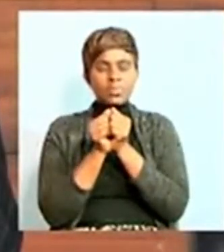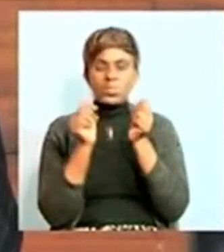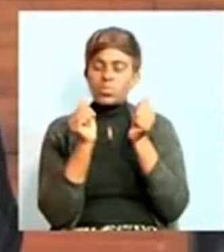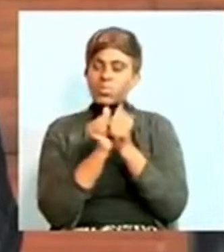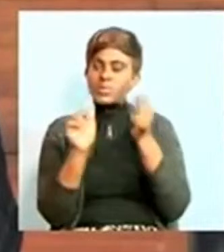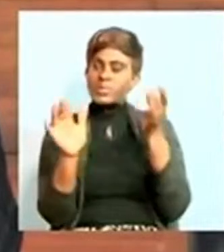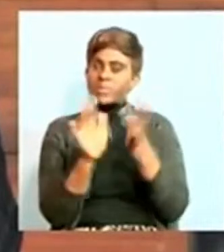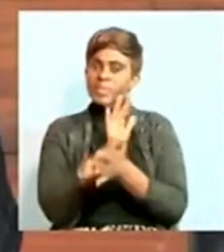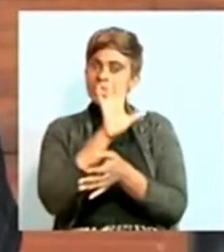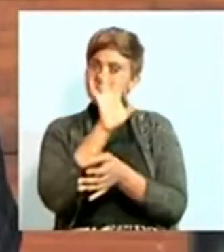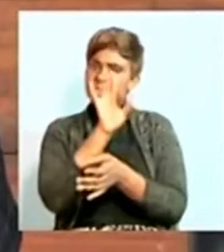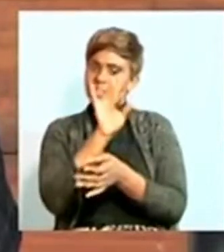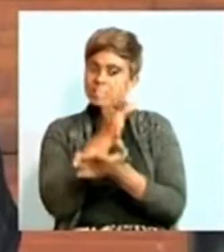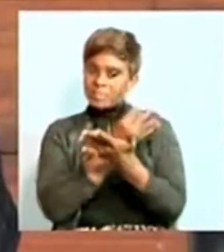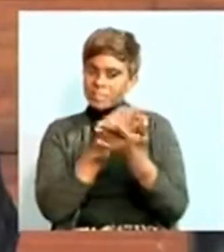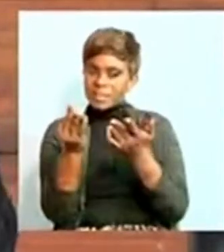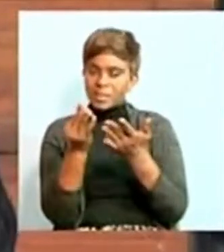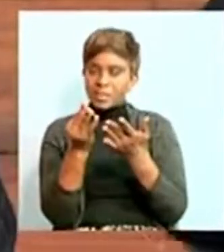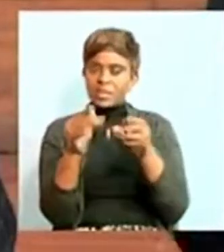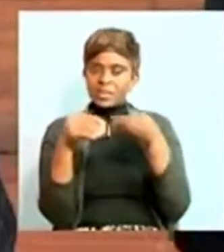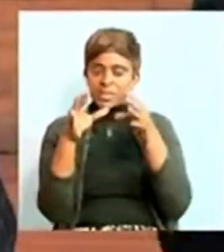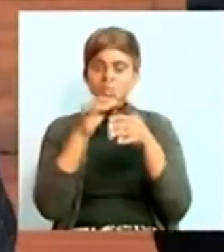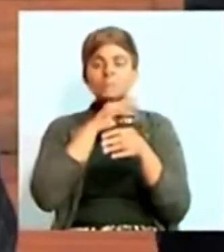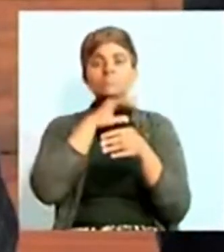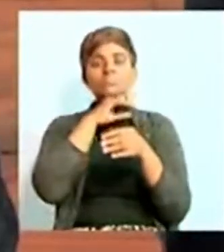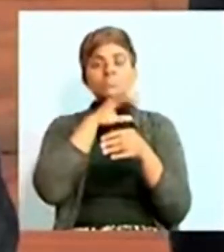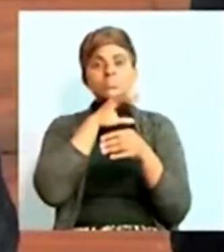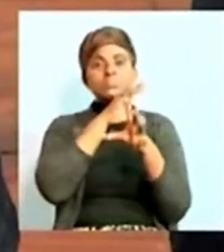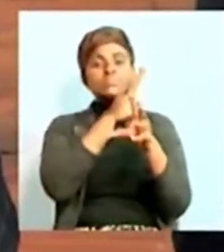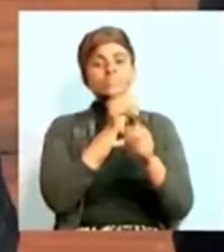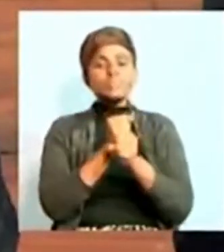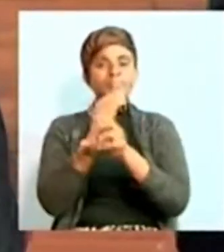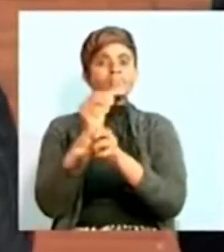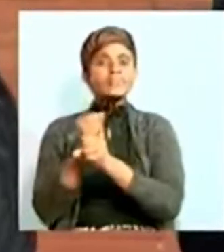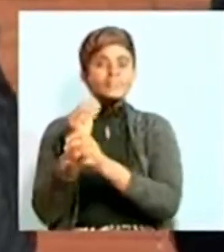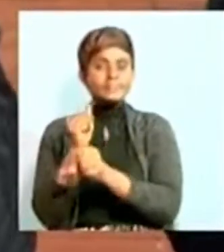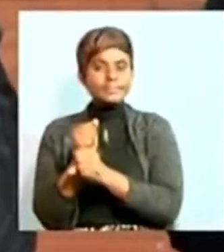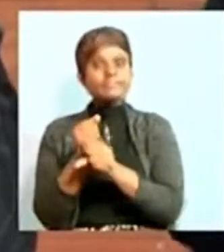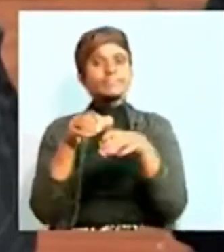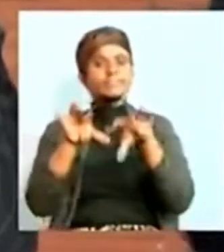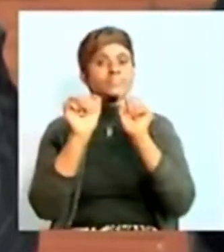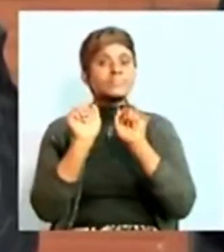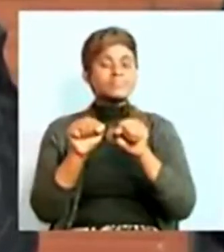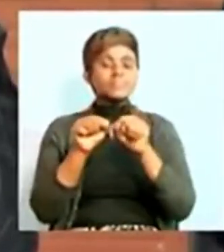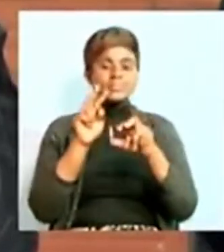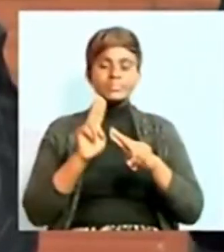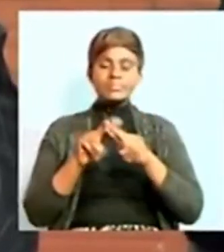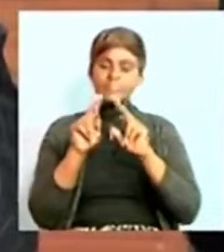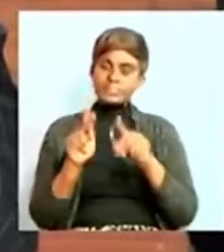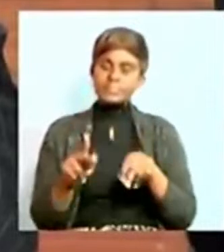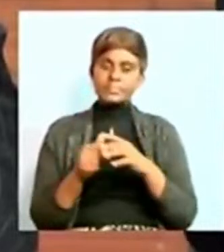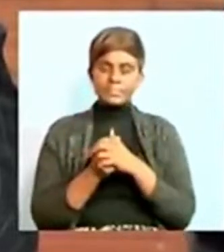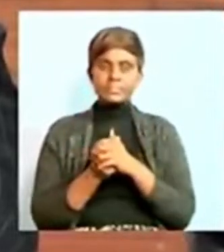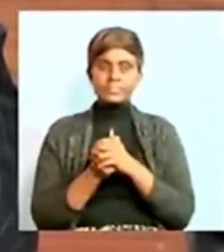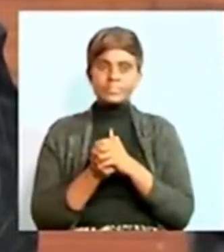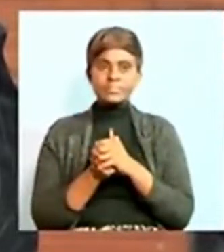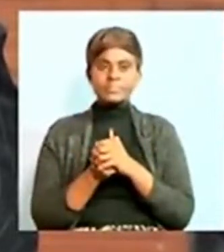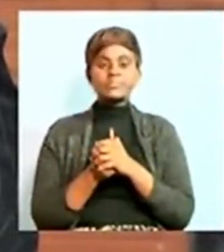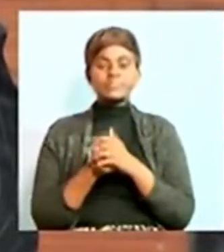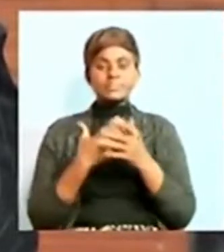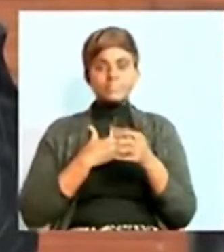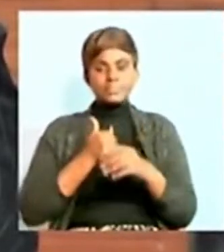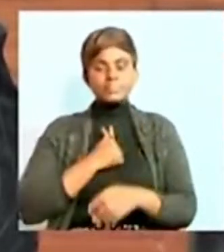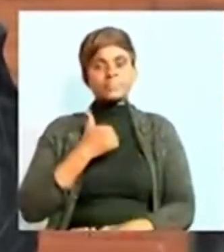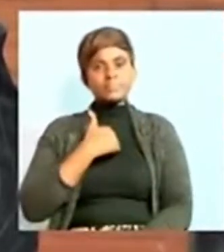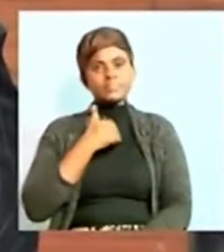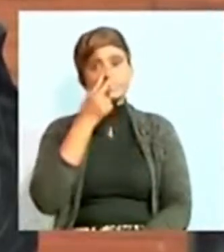8, failure to provide waste receptacles. Please go ahead. Chair, I have noticed